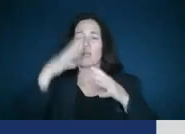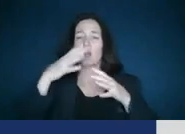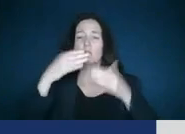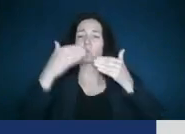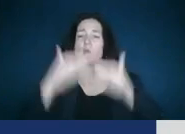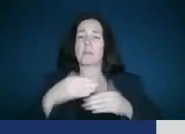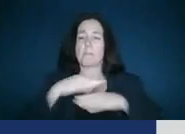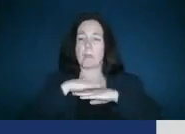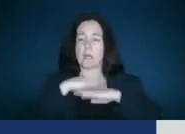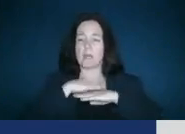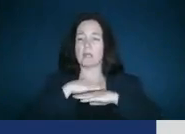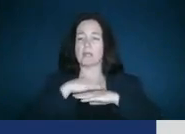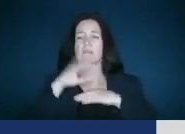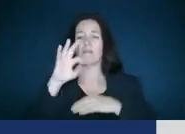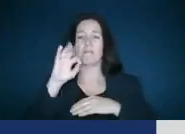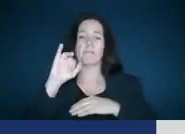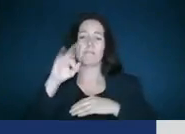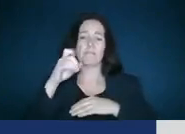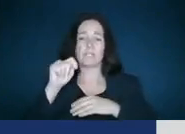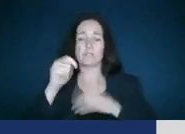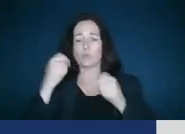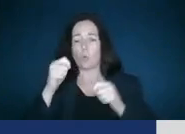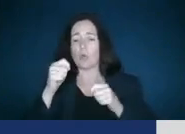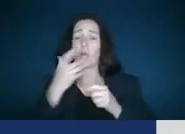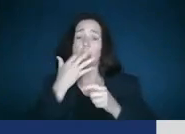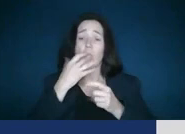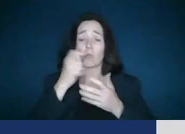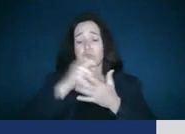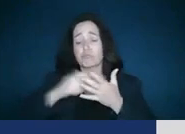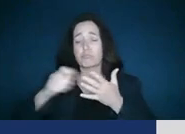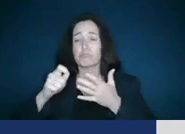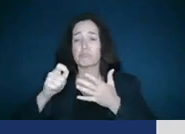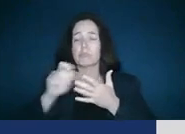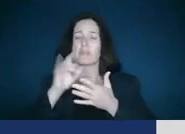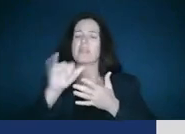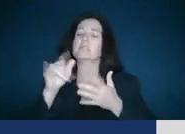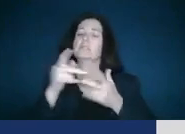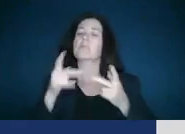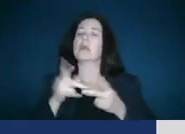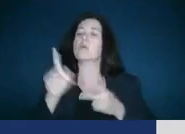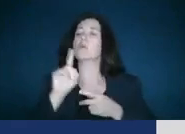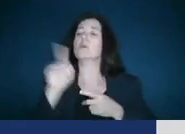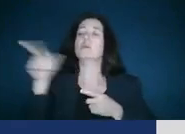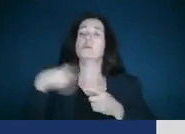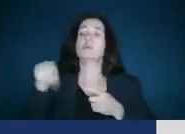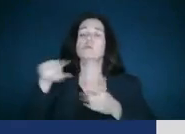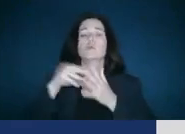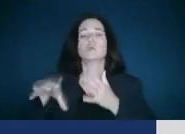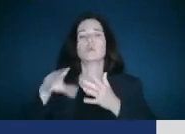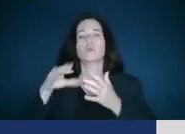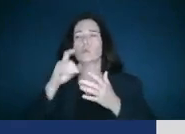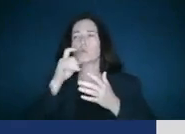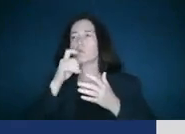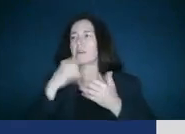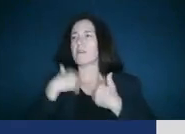blankets. We have fidget toys, coloring pages, and it's basically just a place for those students who may be experiencing a